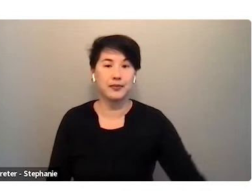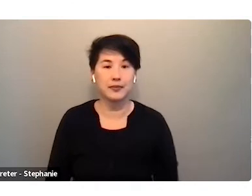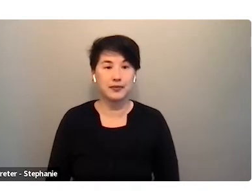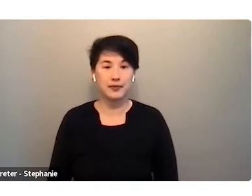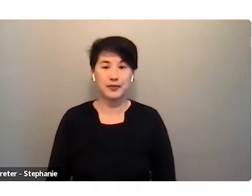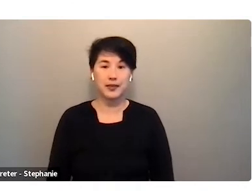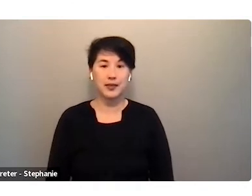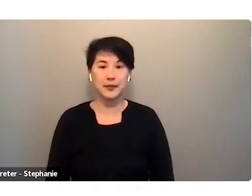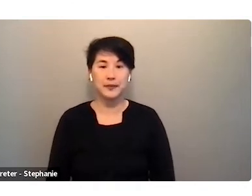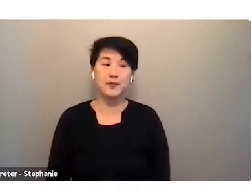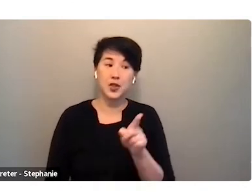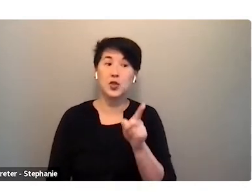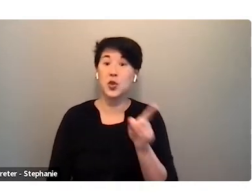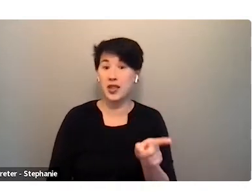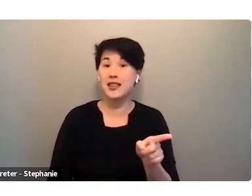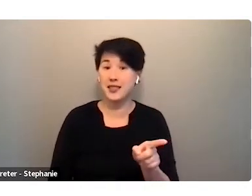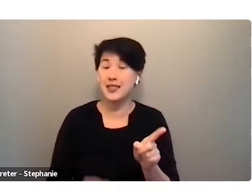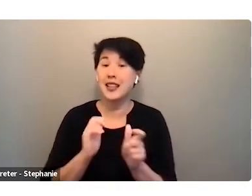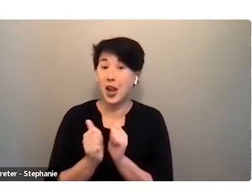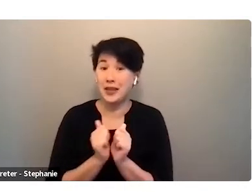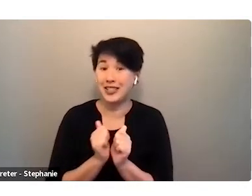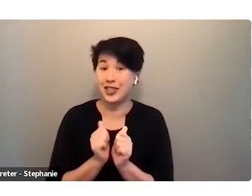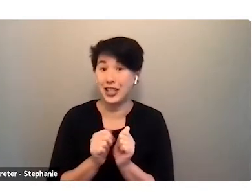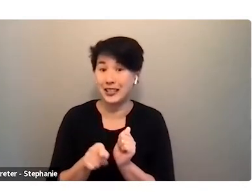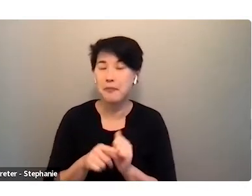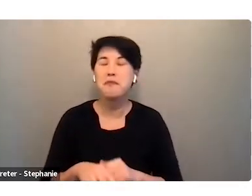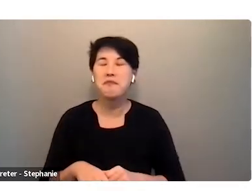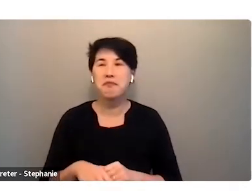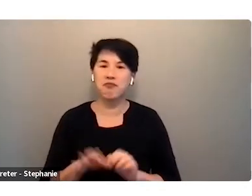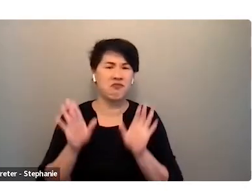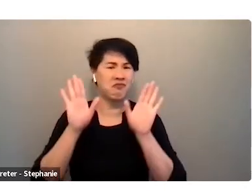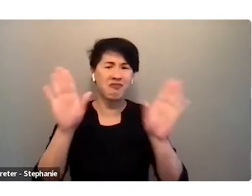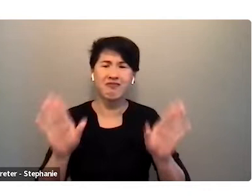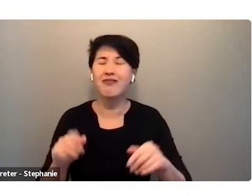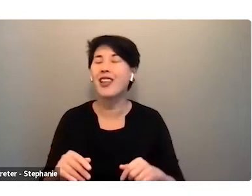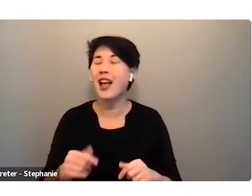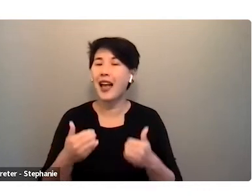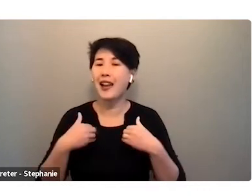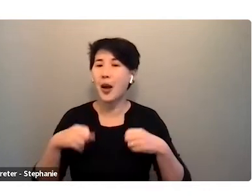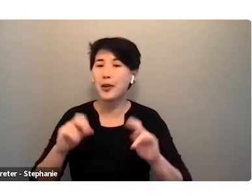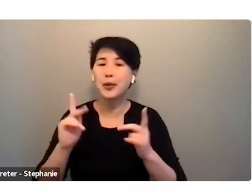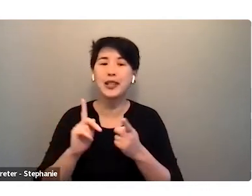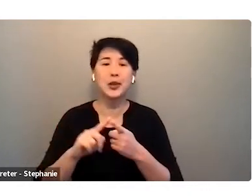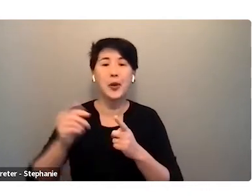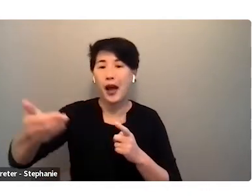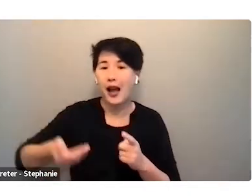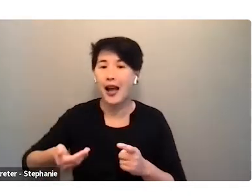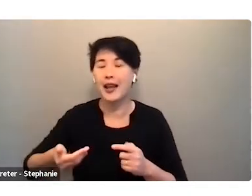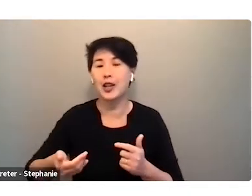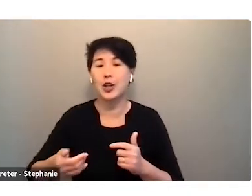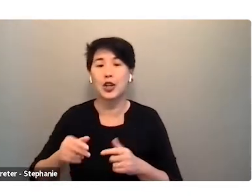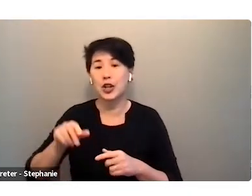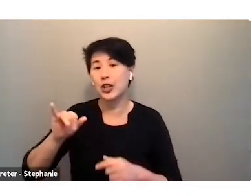Yeah, so this competition has been great. As I said, you know, I got the opportunity to hire an